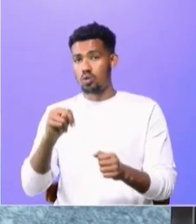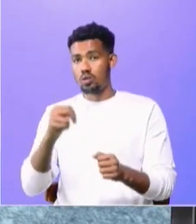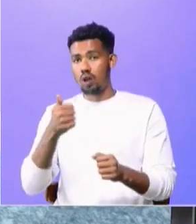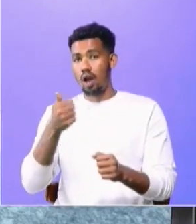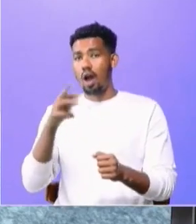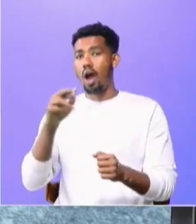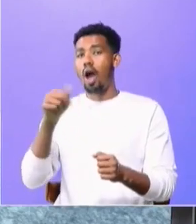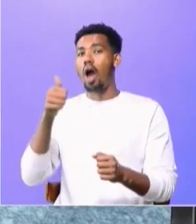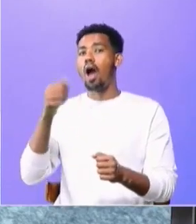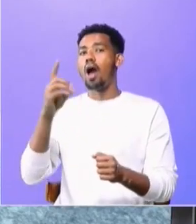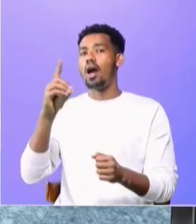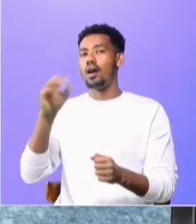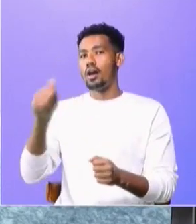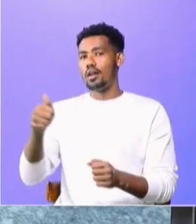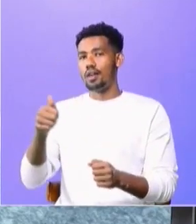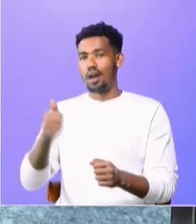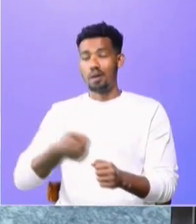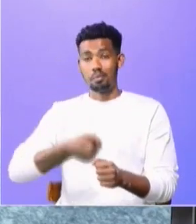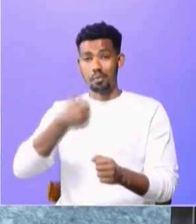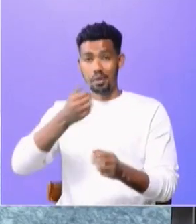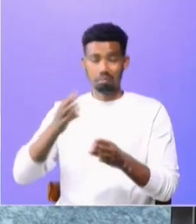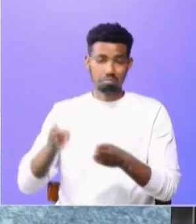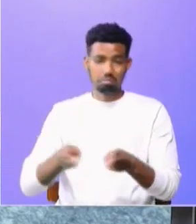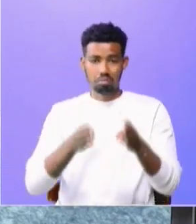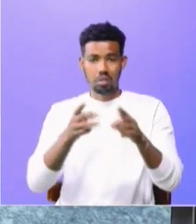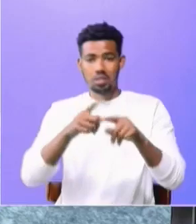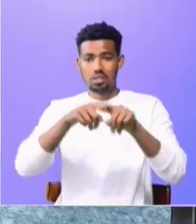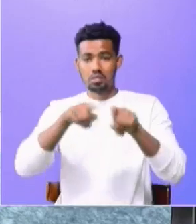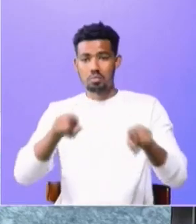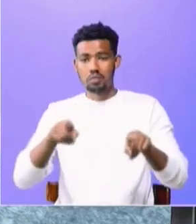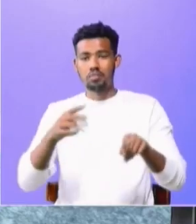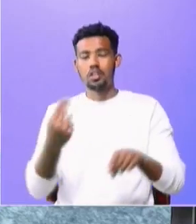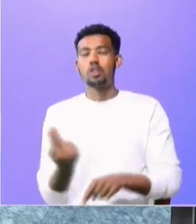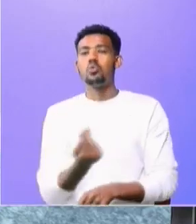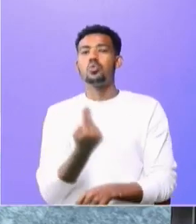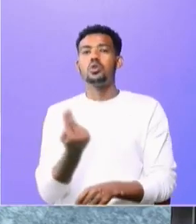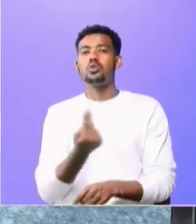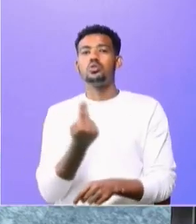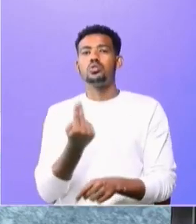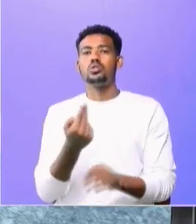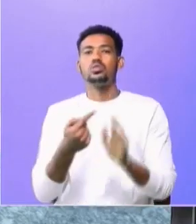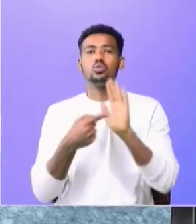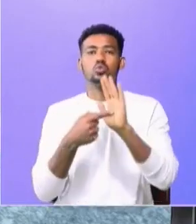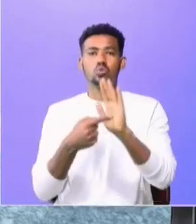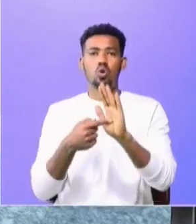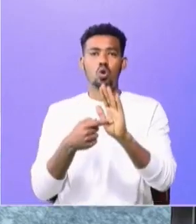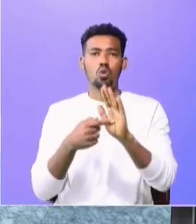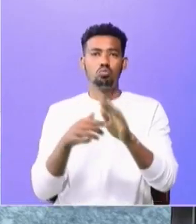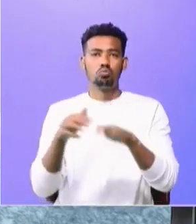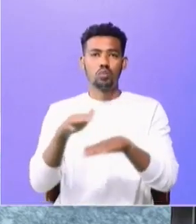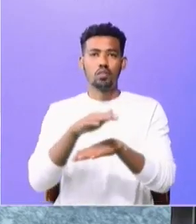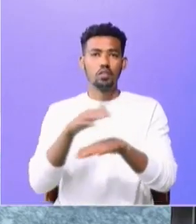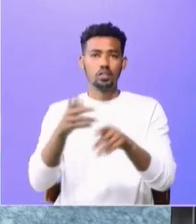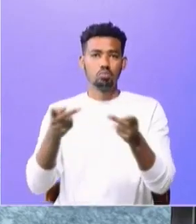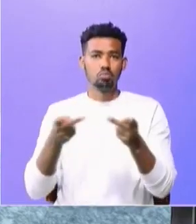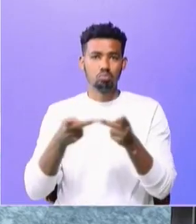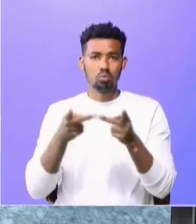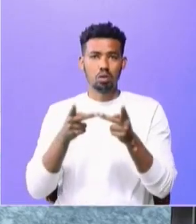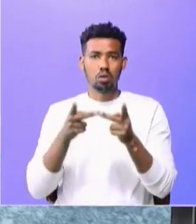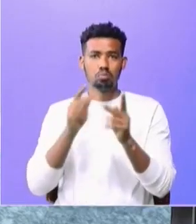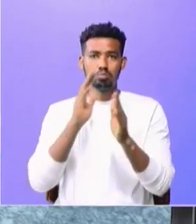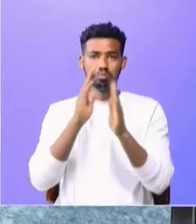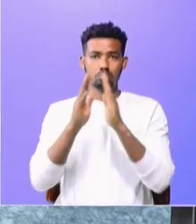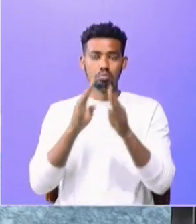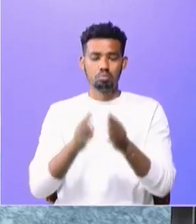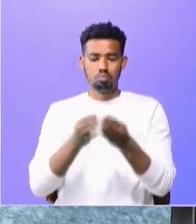Street to show main street, and also specifically we can use on to show surface on the wall, on